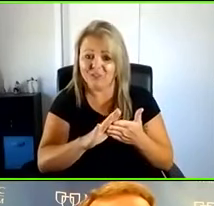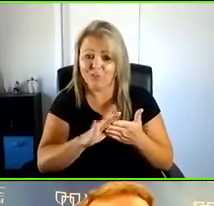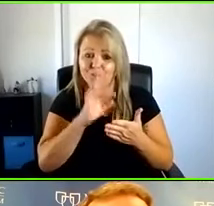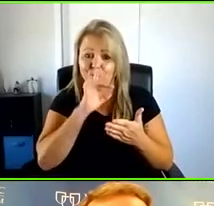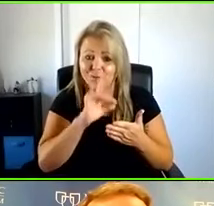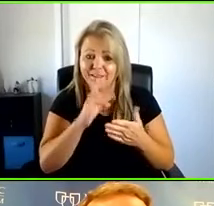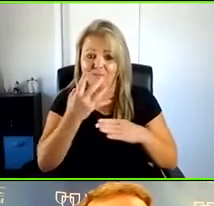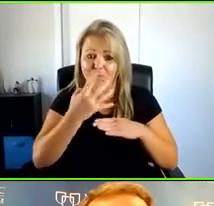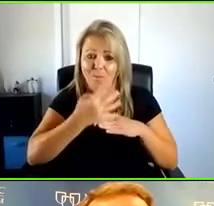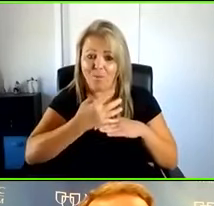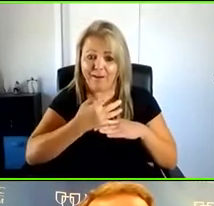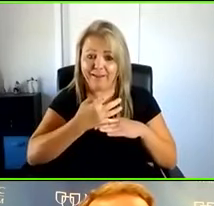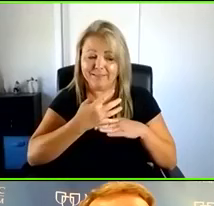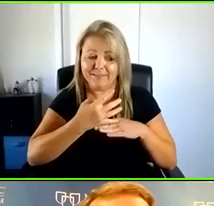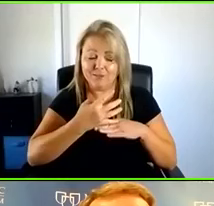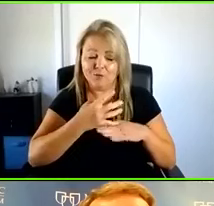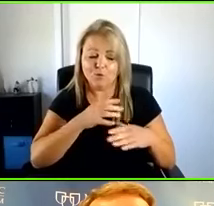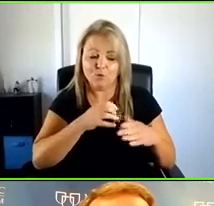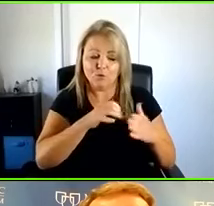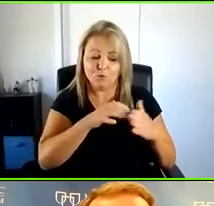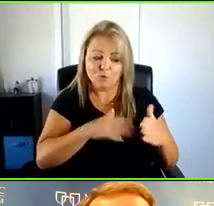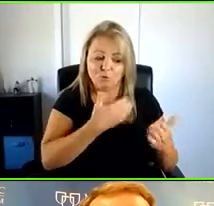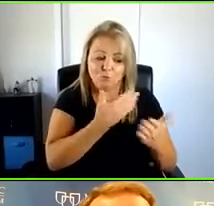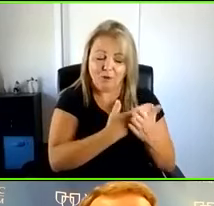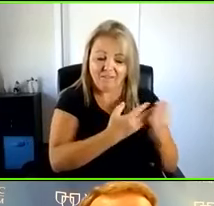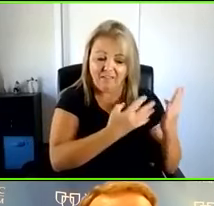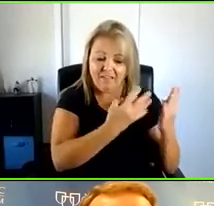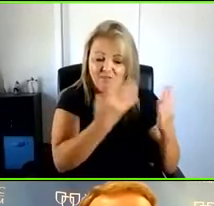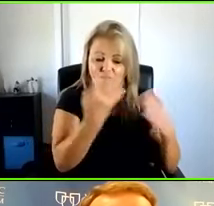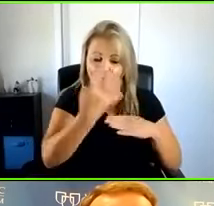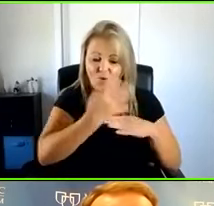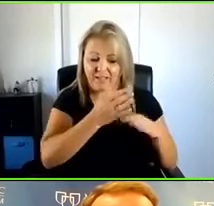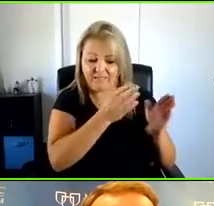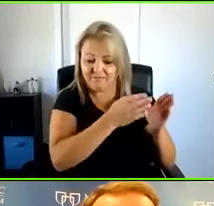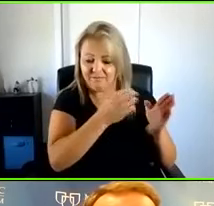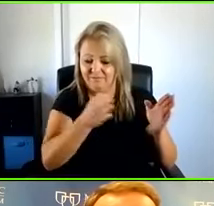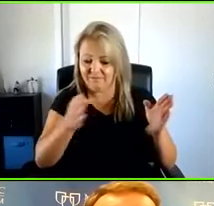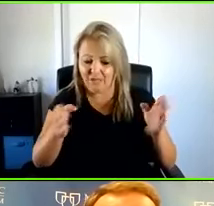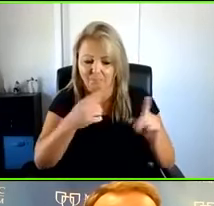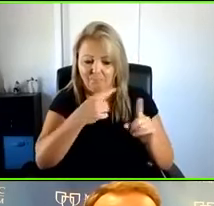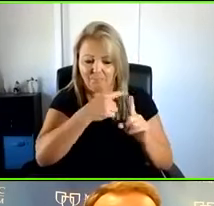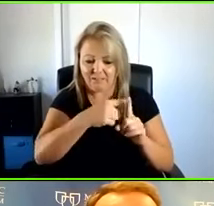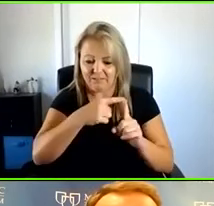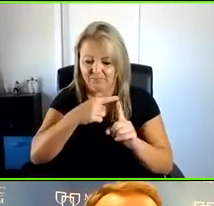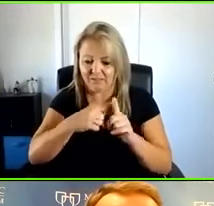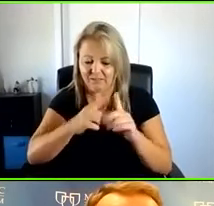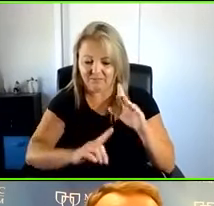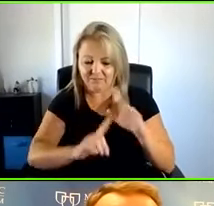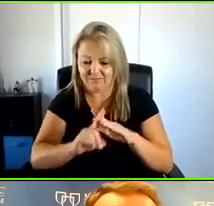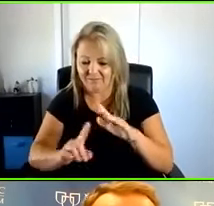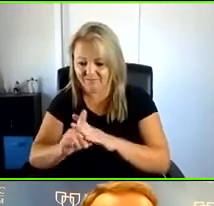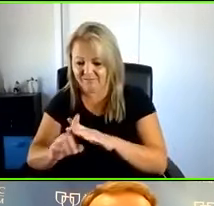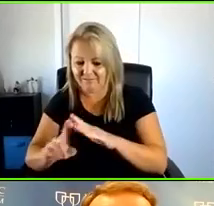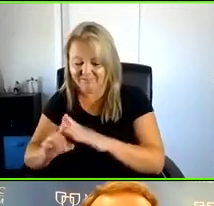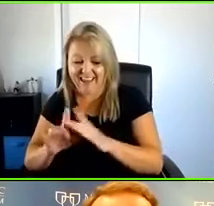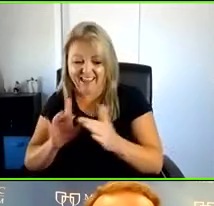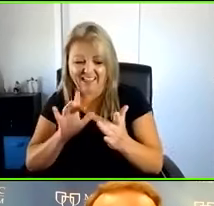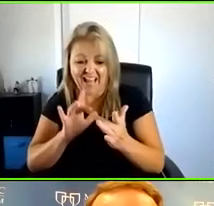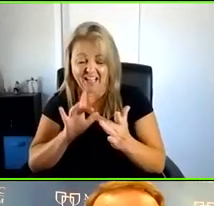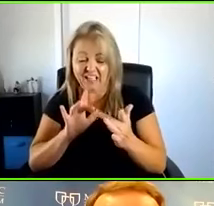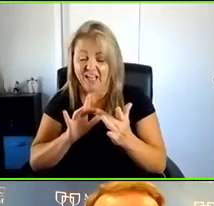days after the students arrived, there was some positive students, and the contacts of those positive